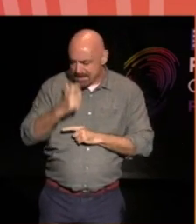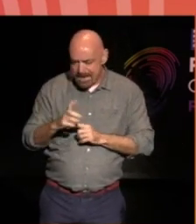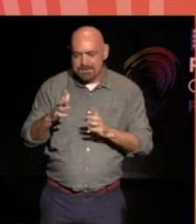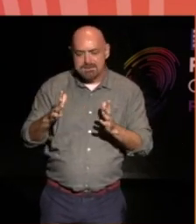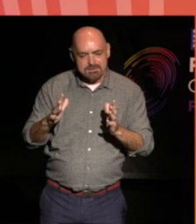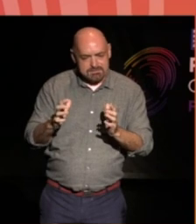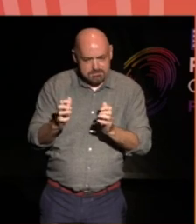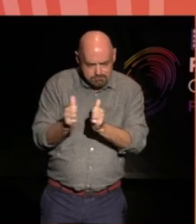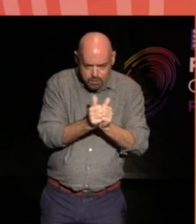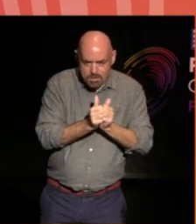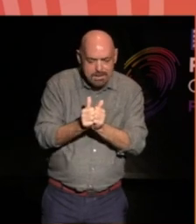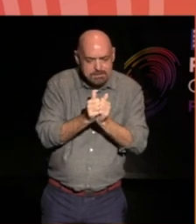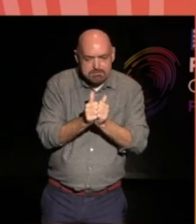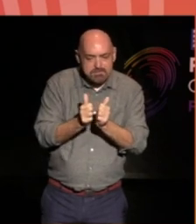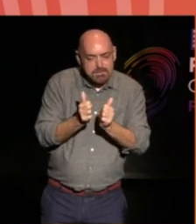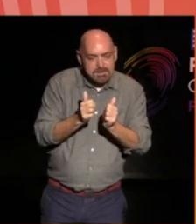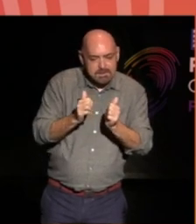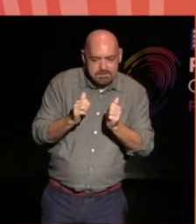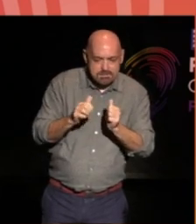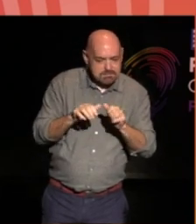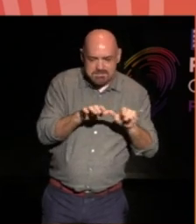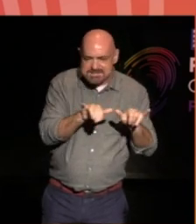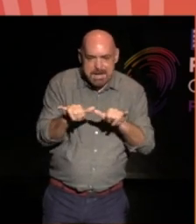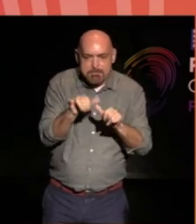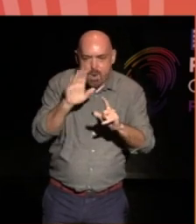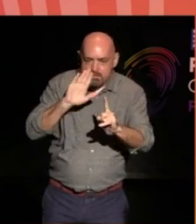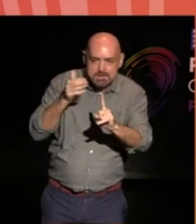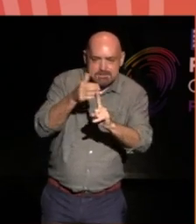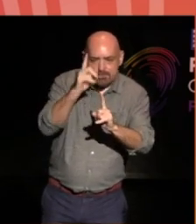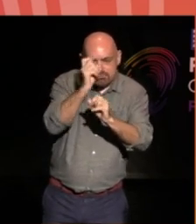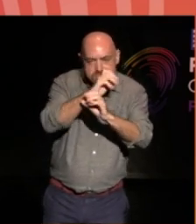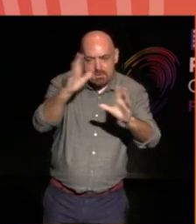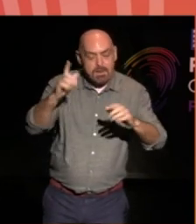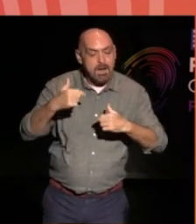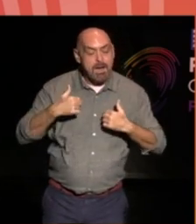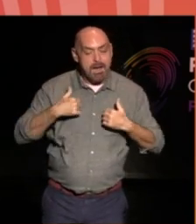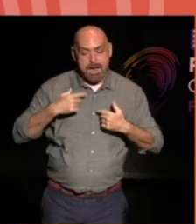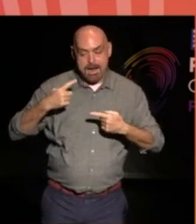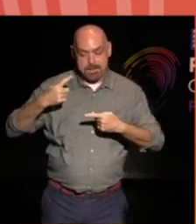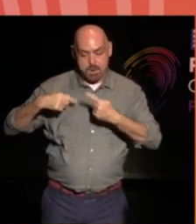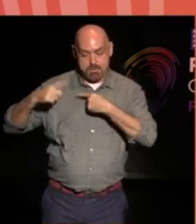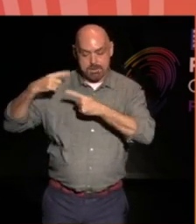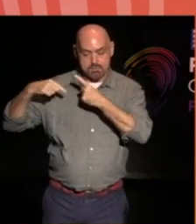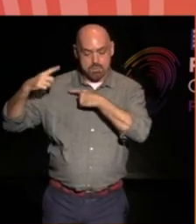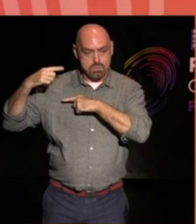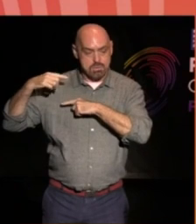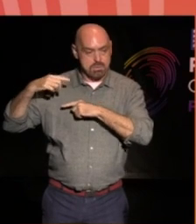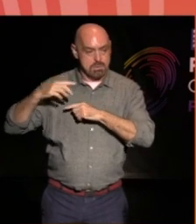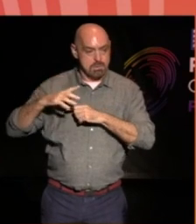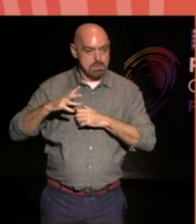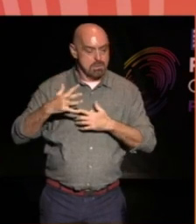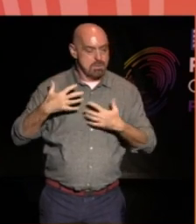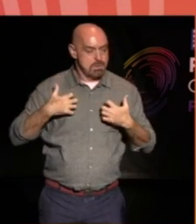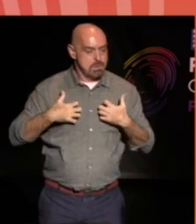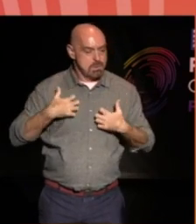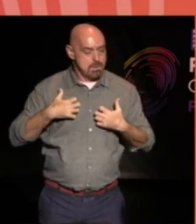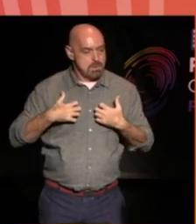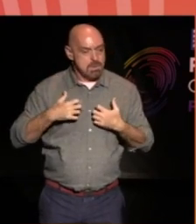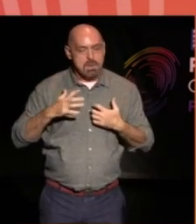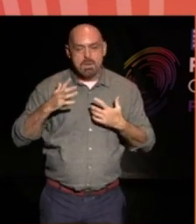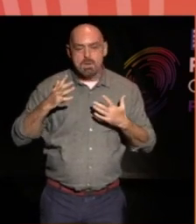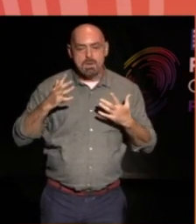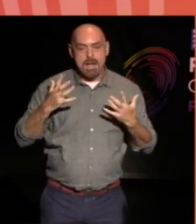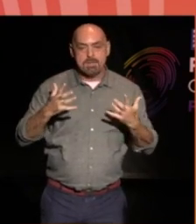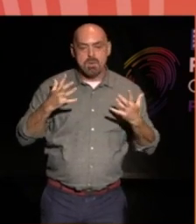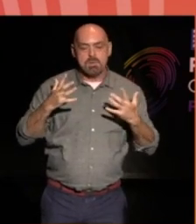objectives. You can have a vision of what the future is. You know, I go back to something that's really interesting. You know, above us